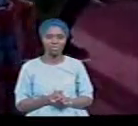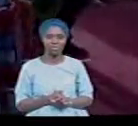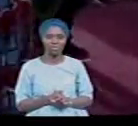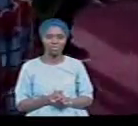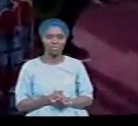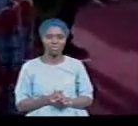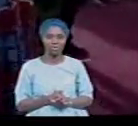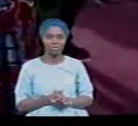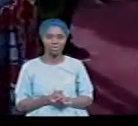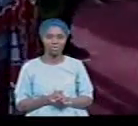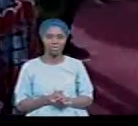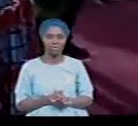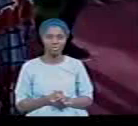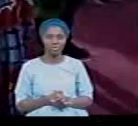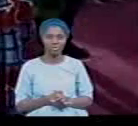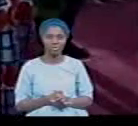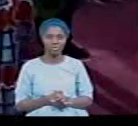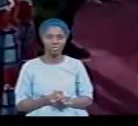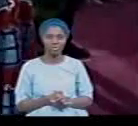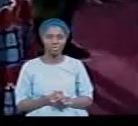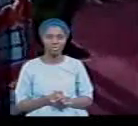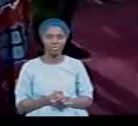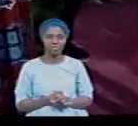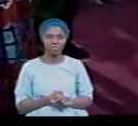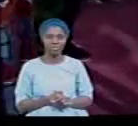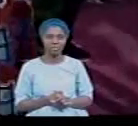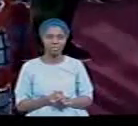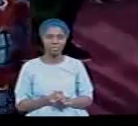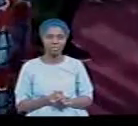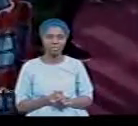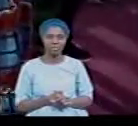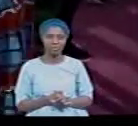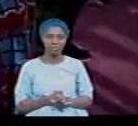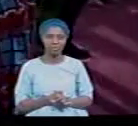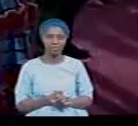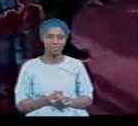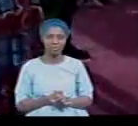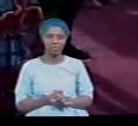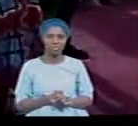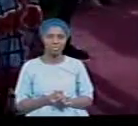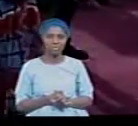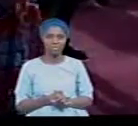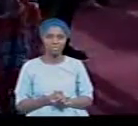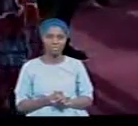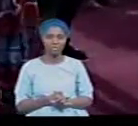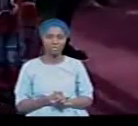We need faith for the basic Christian experiences.